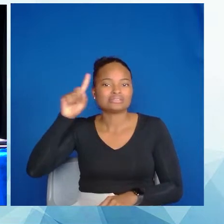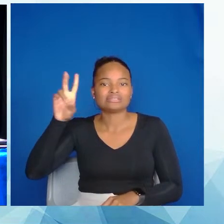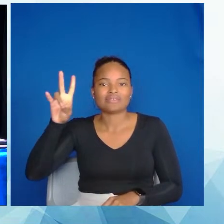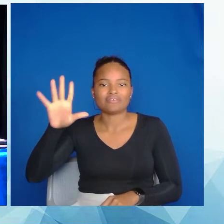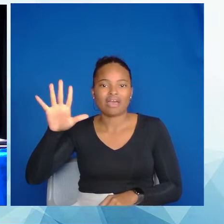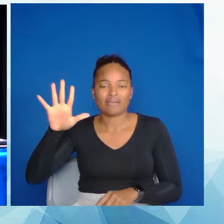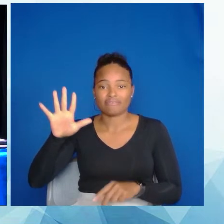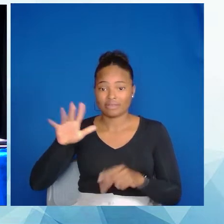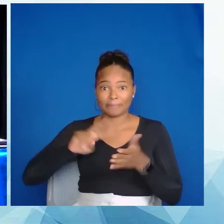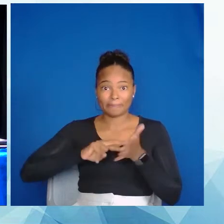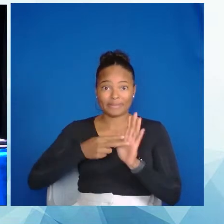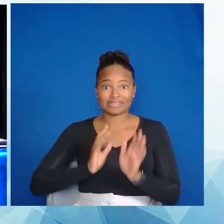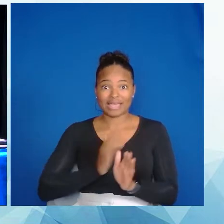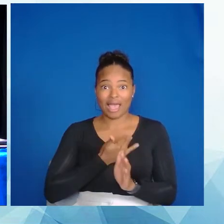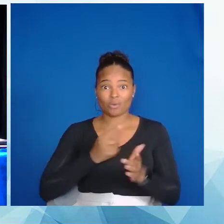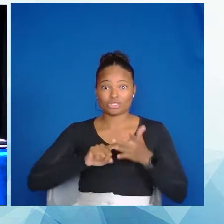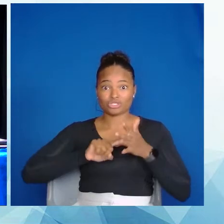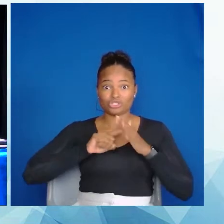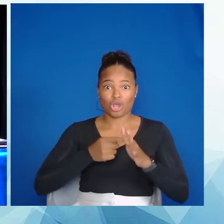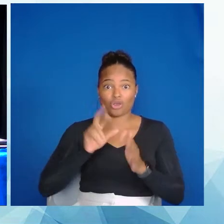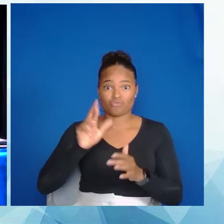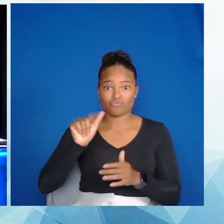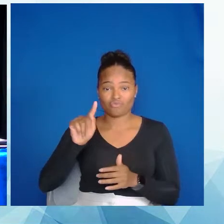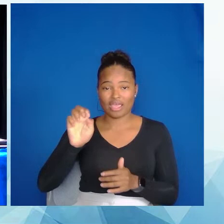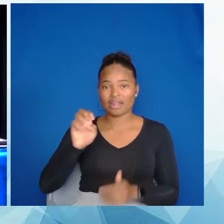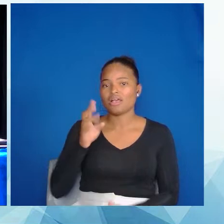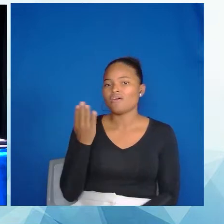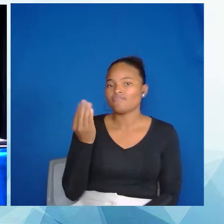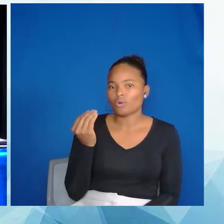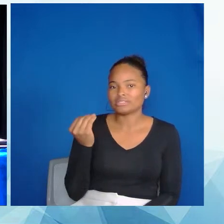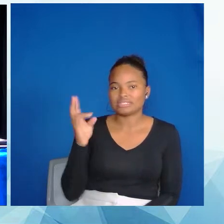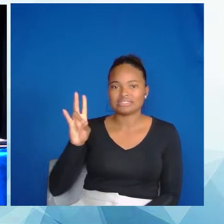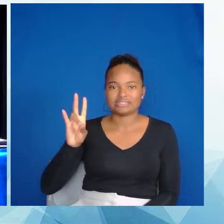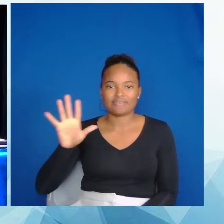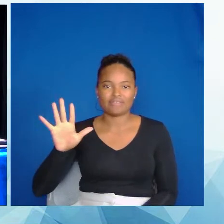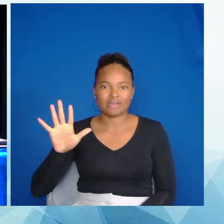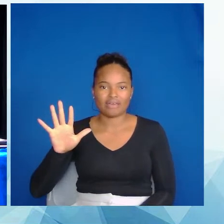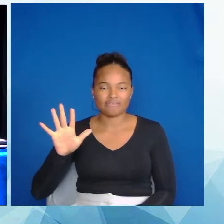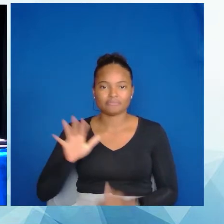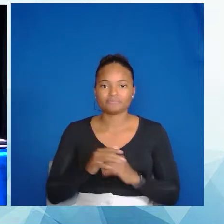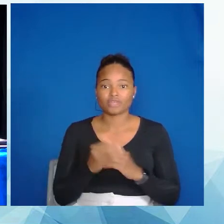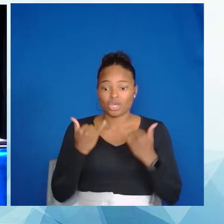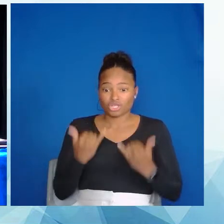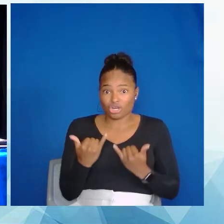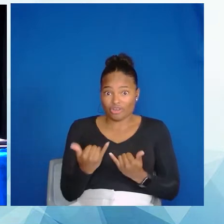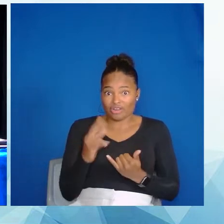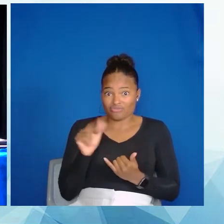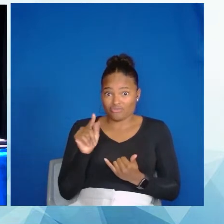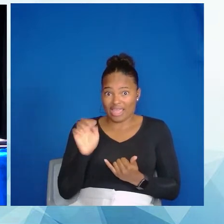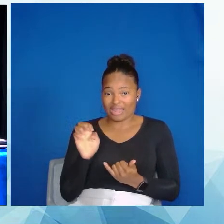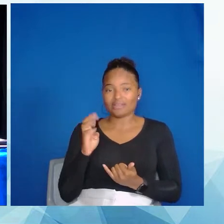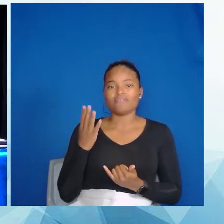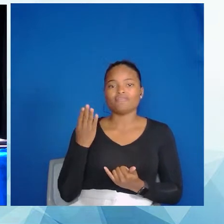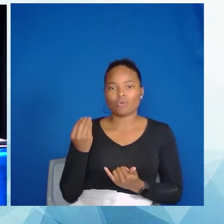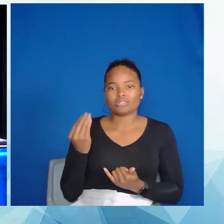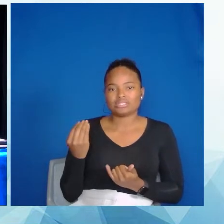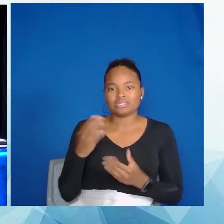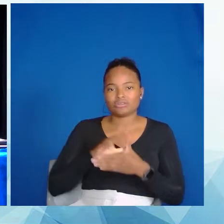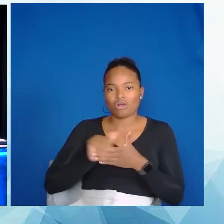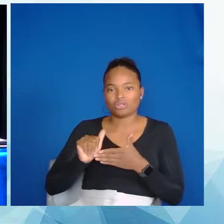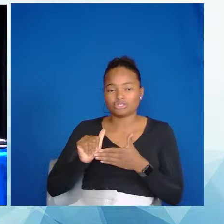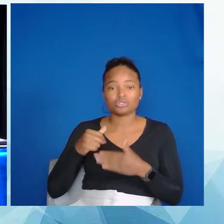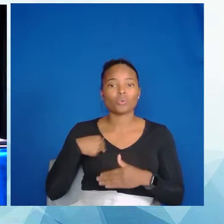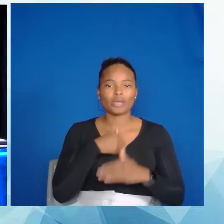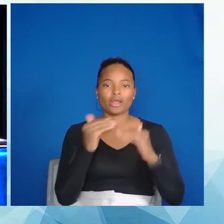to $14.75 from the current rate of $14. So we are above the minimum wage.